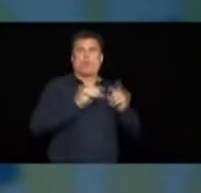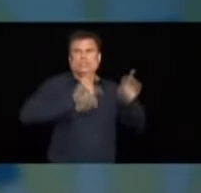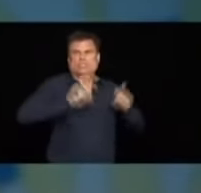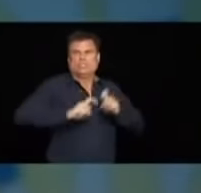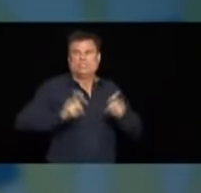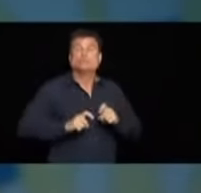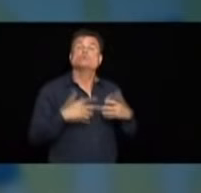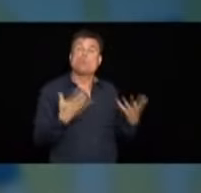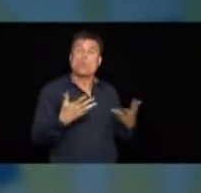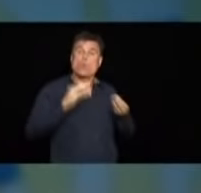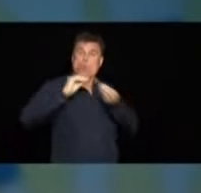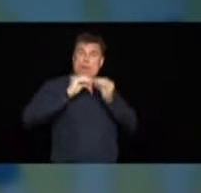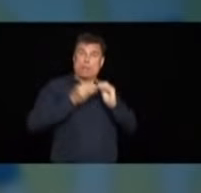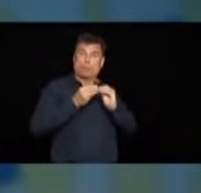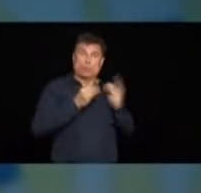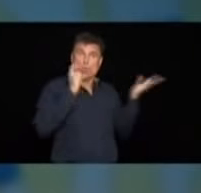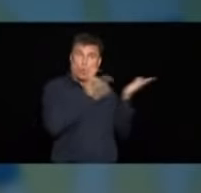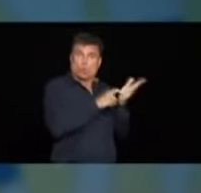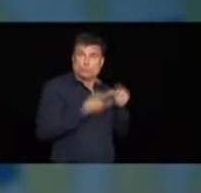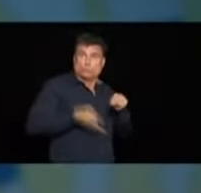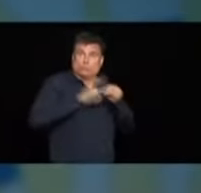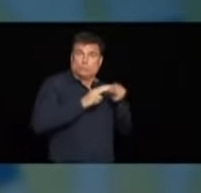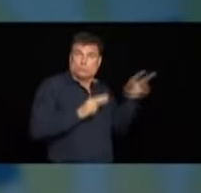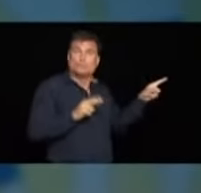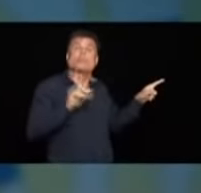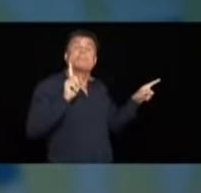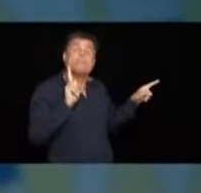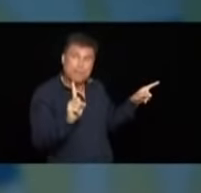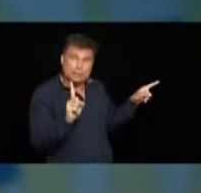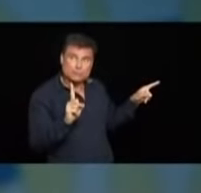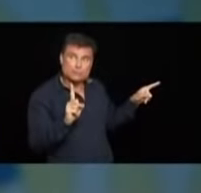have a higher numbers of cases, we are